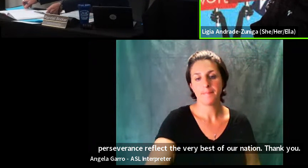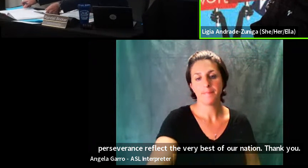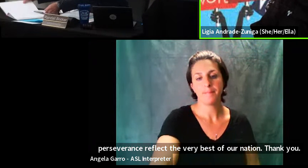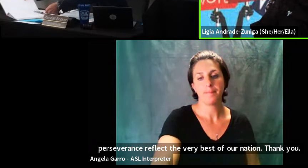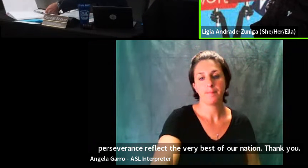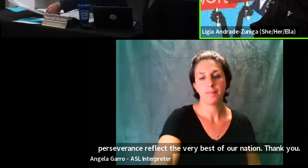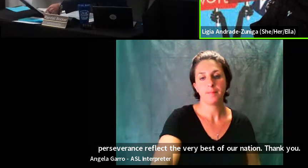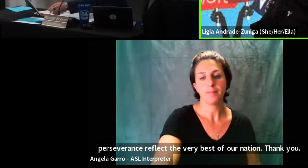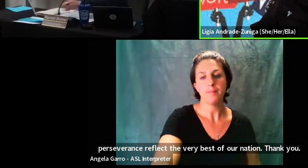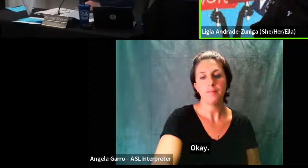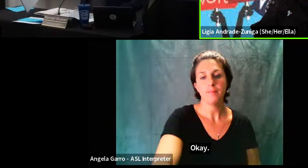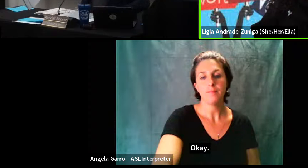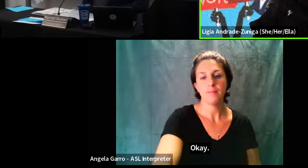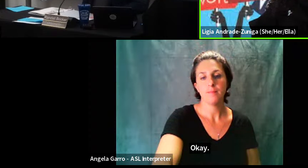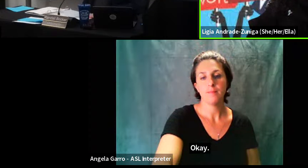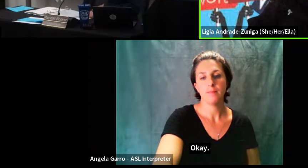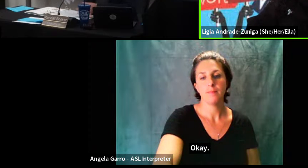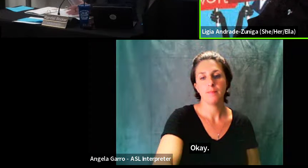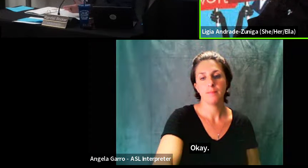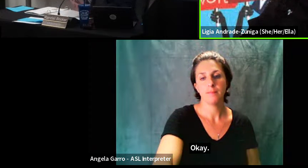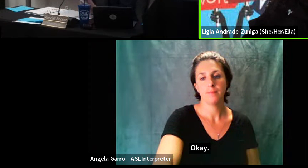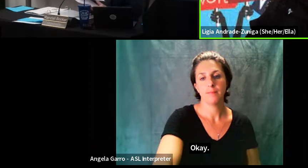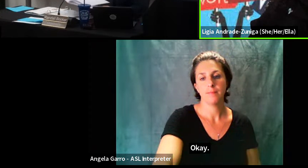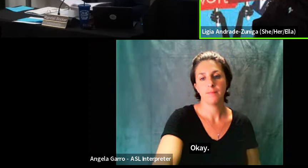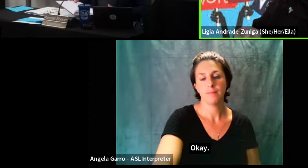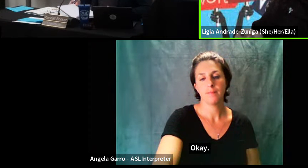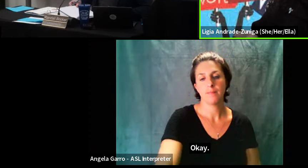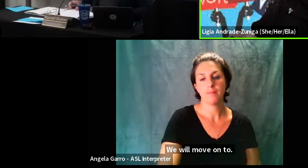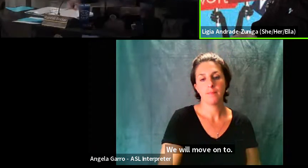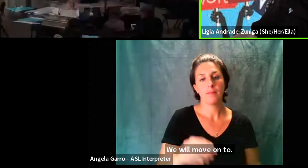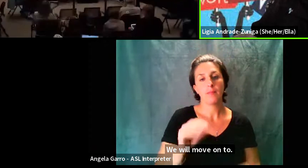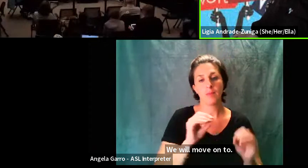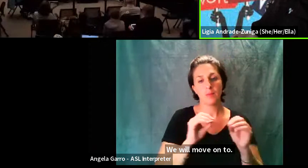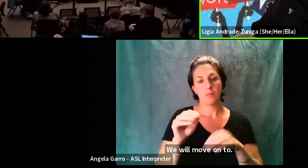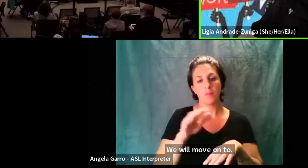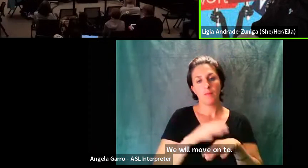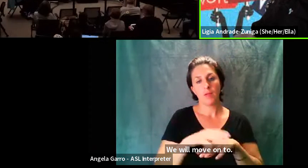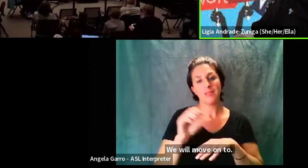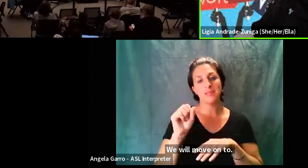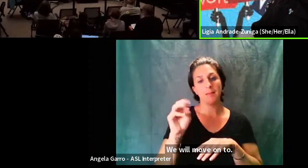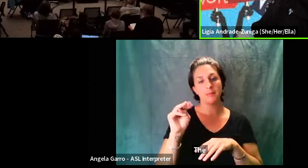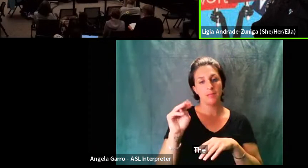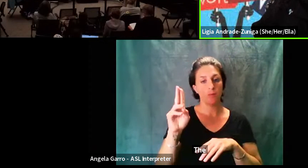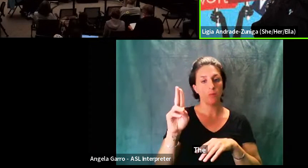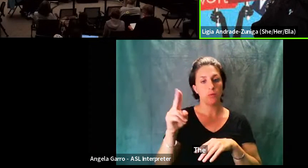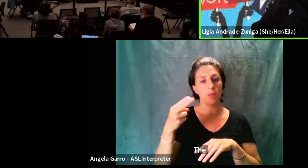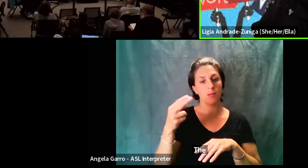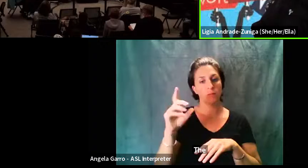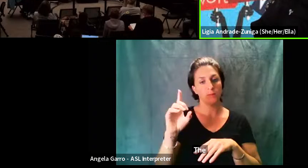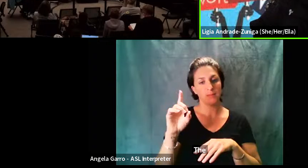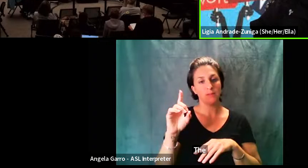Okay, we will move on to the San Mateo Union High School District